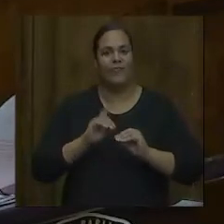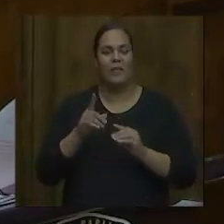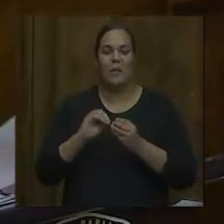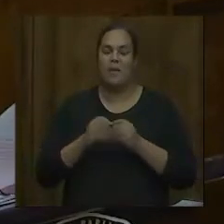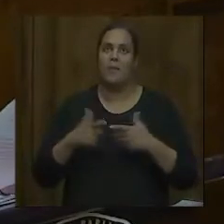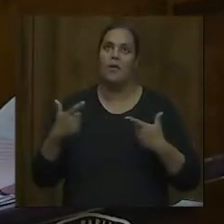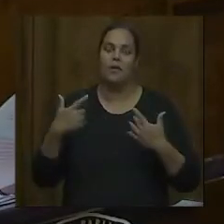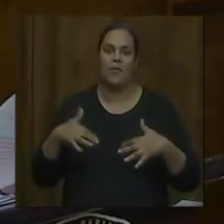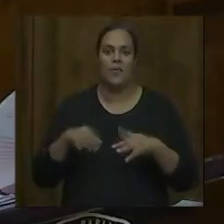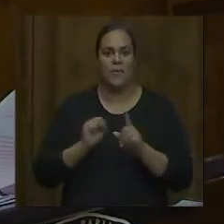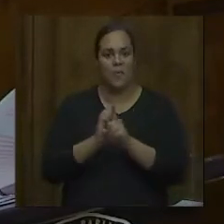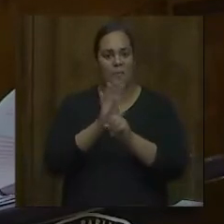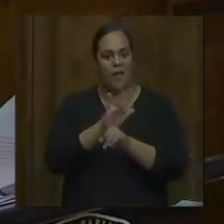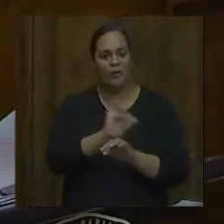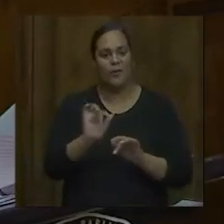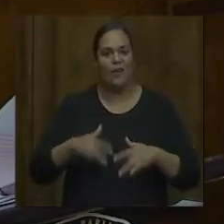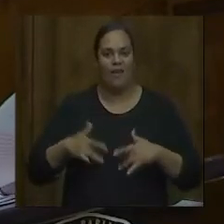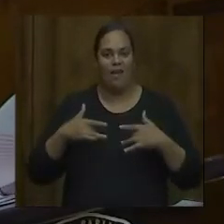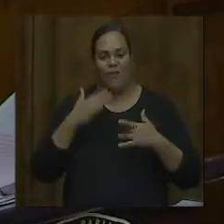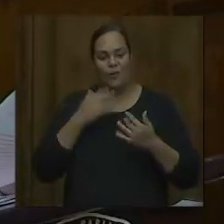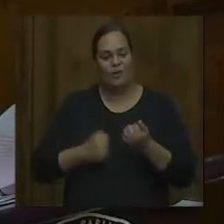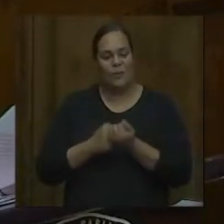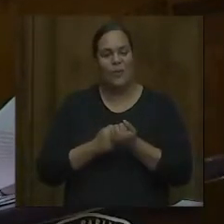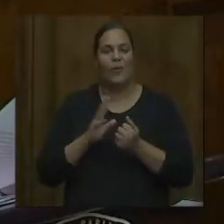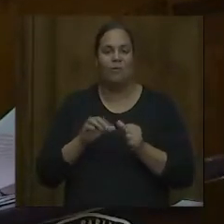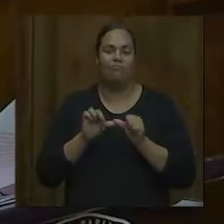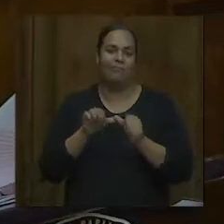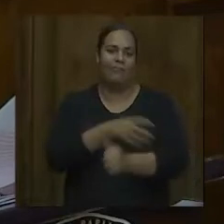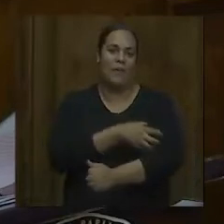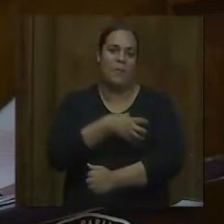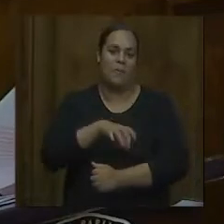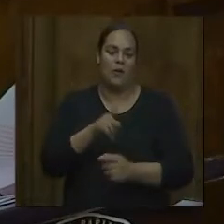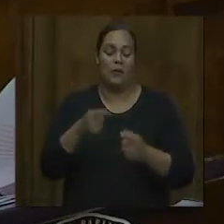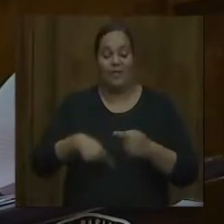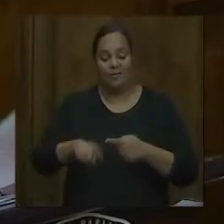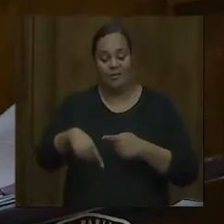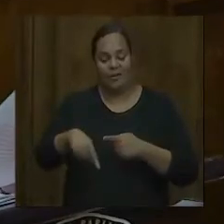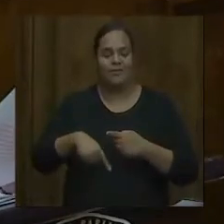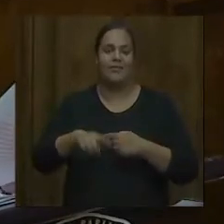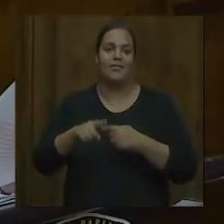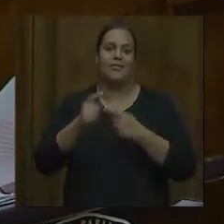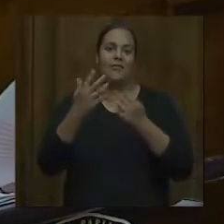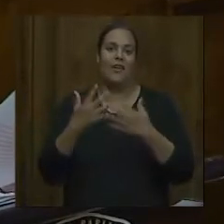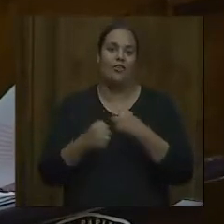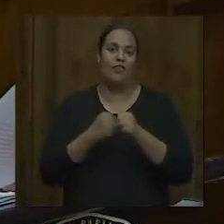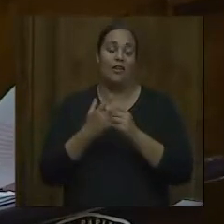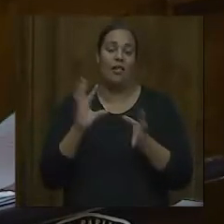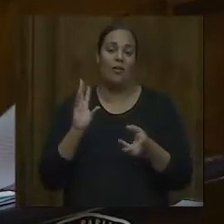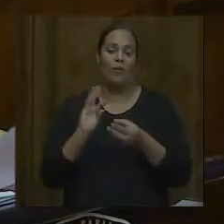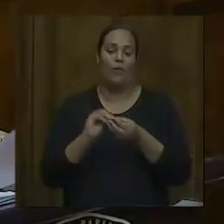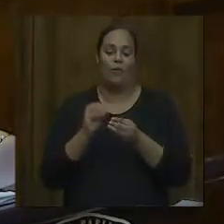in the lives of those they supported and will continue to empower in this coming financial year. In